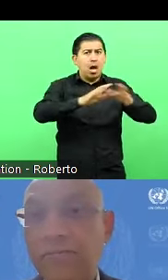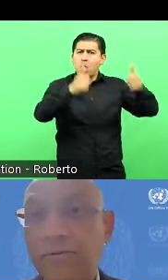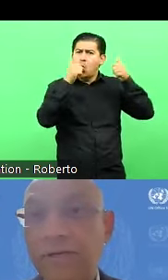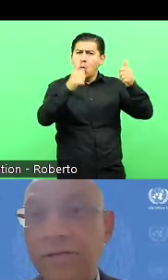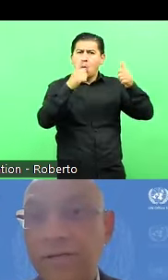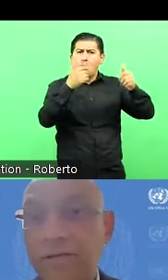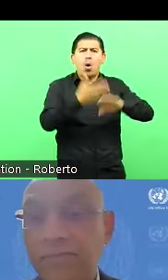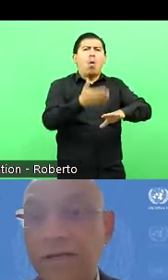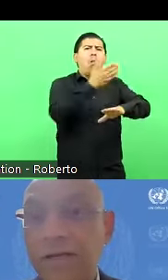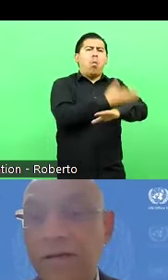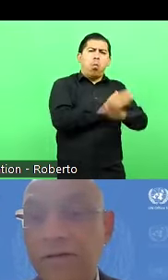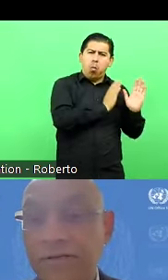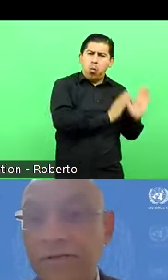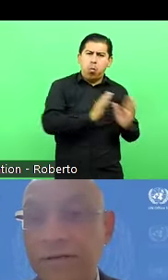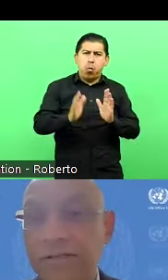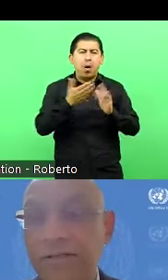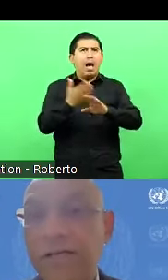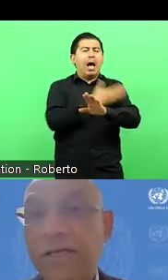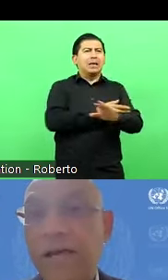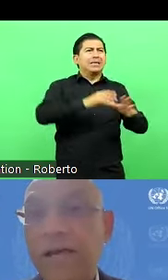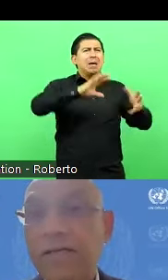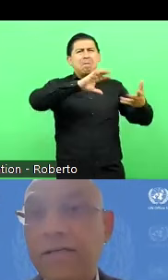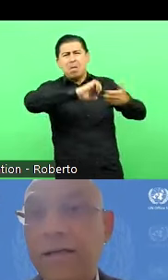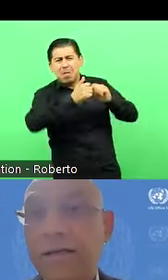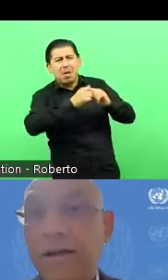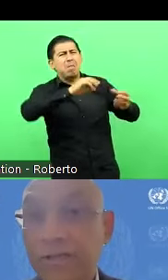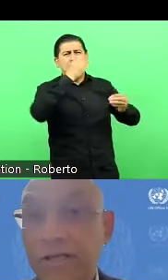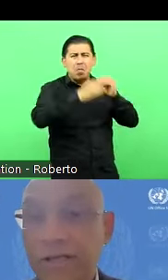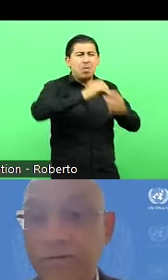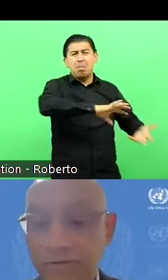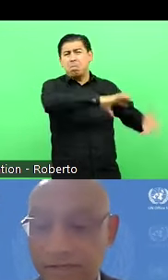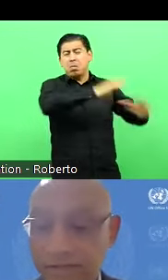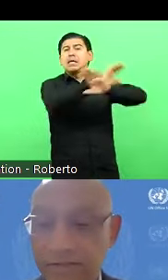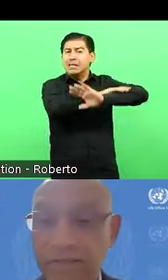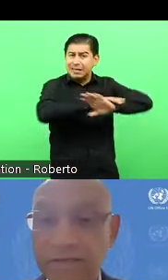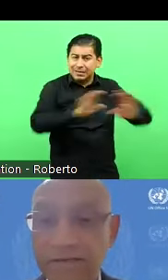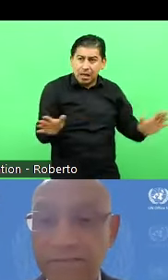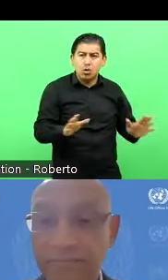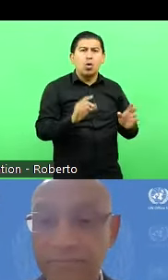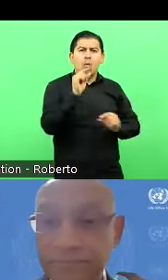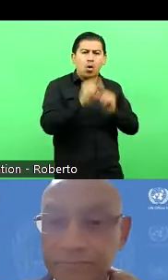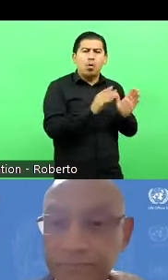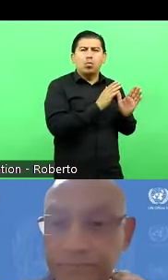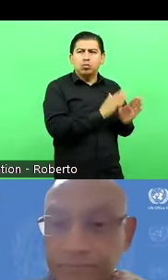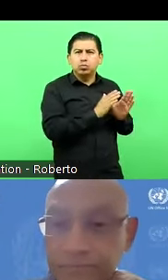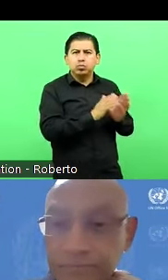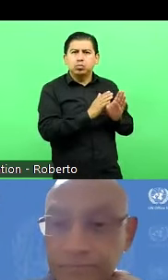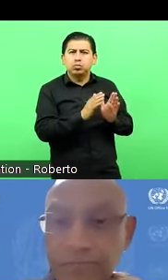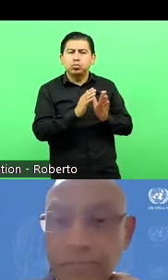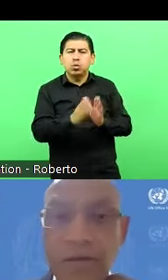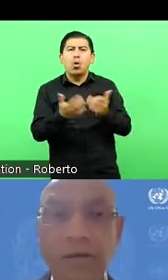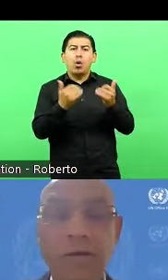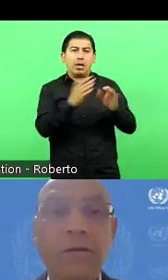of resilience building and risk reduction, and are now sharing those lessons with others.